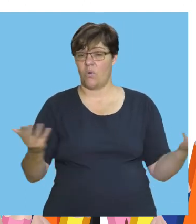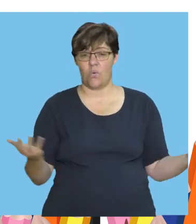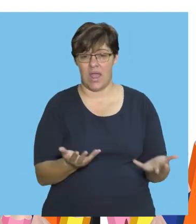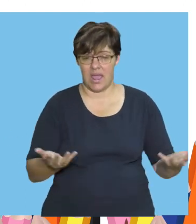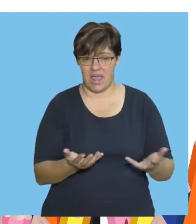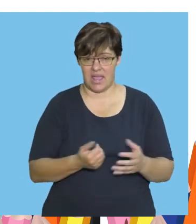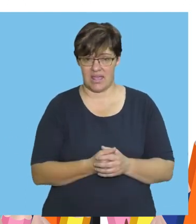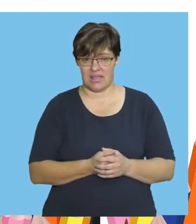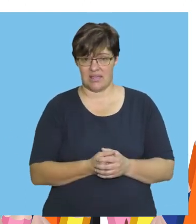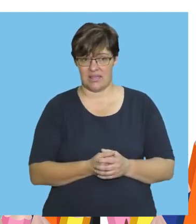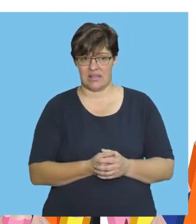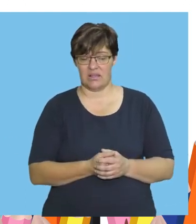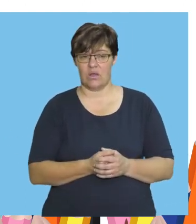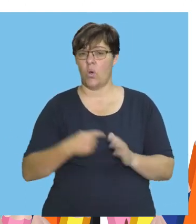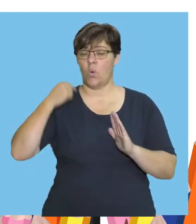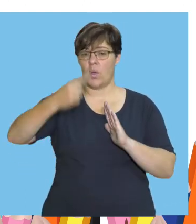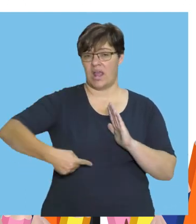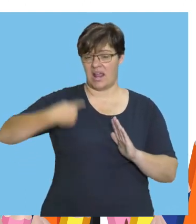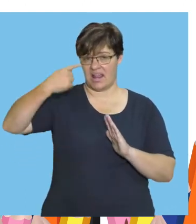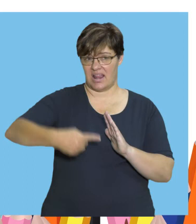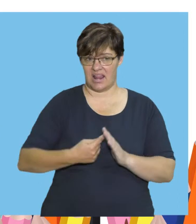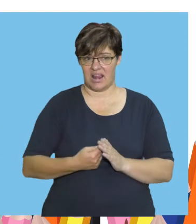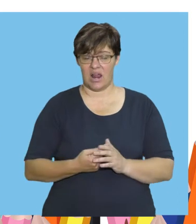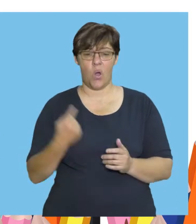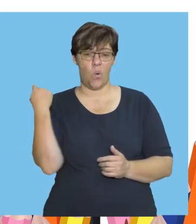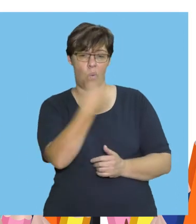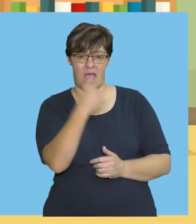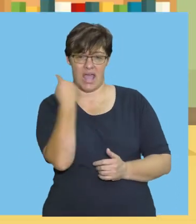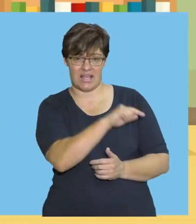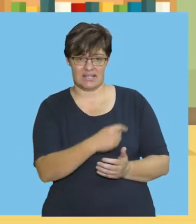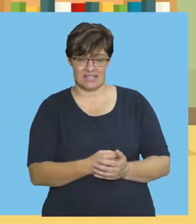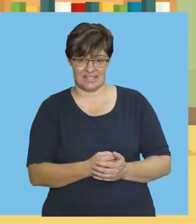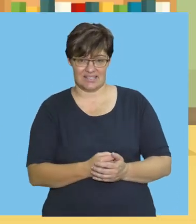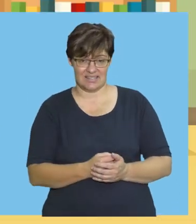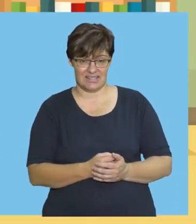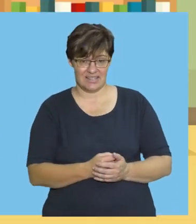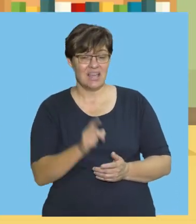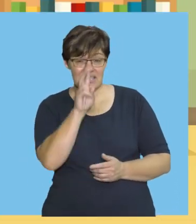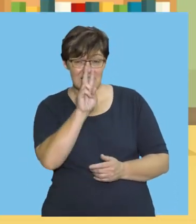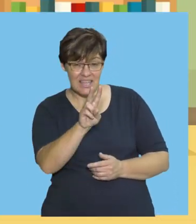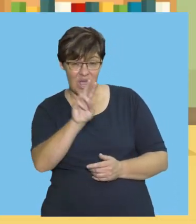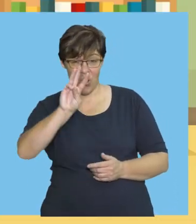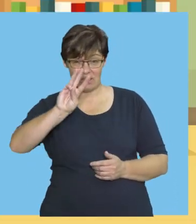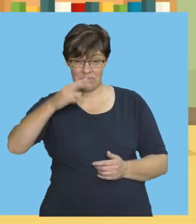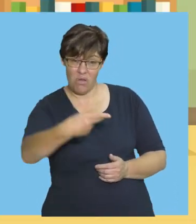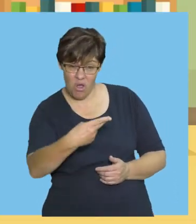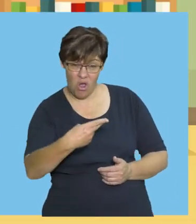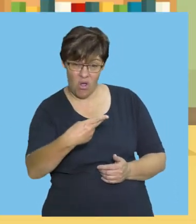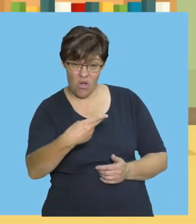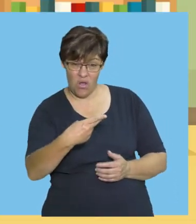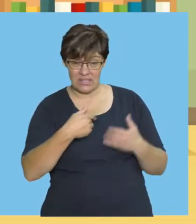Where? Wheel? White? Can you hear the w sound at the